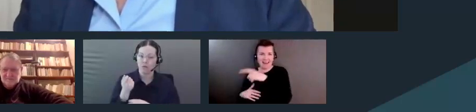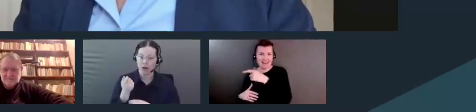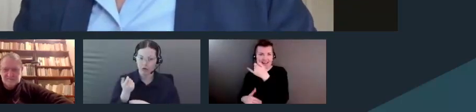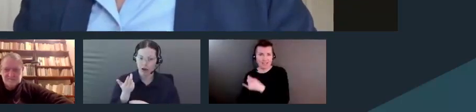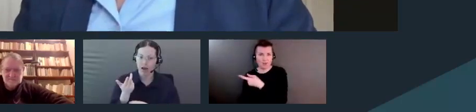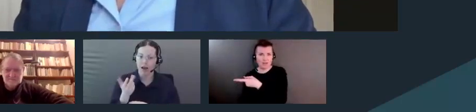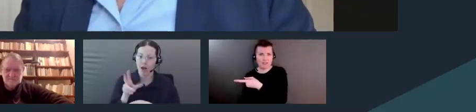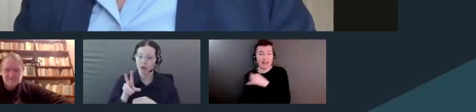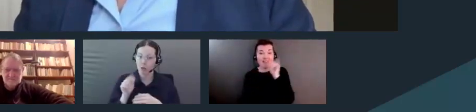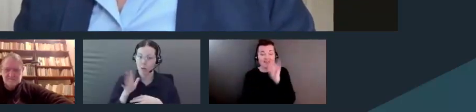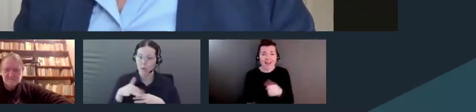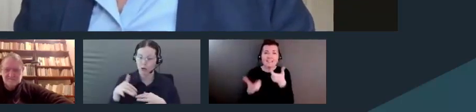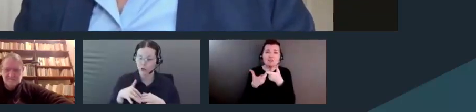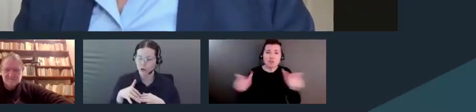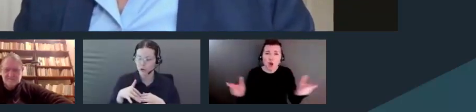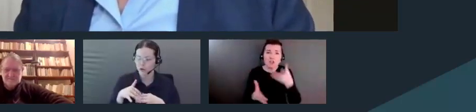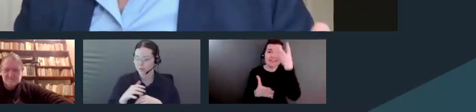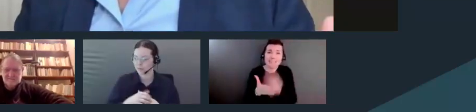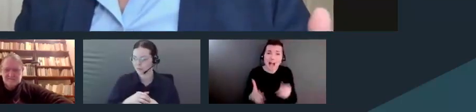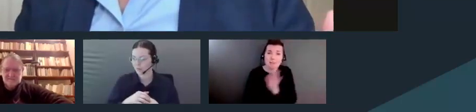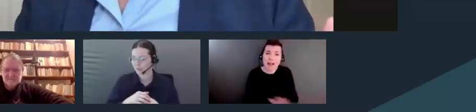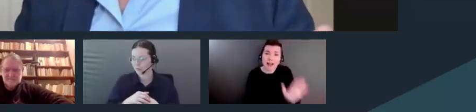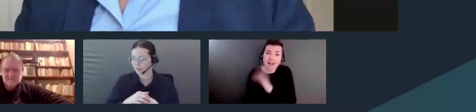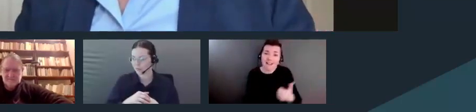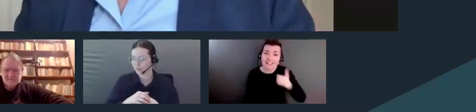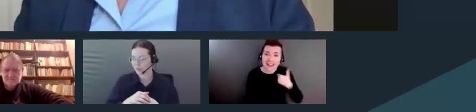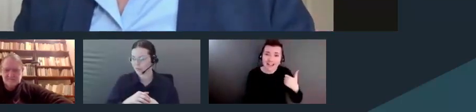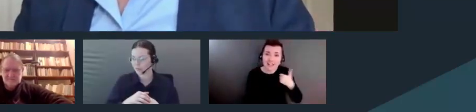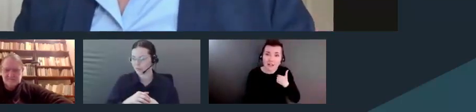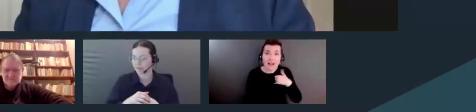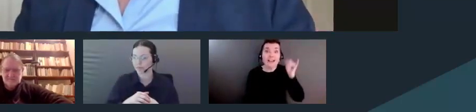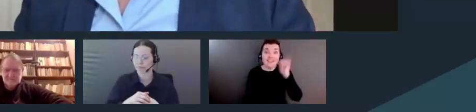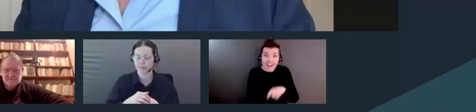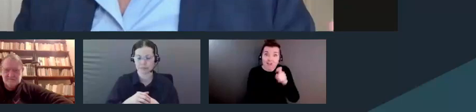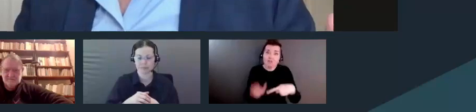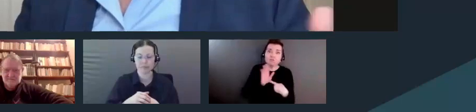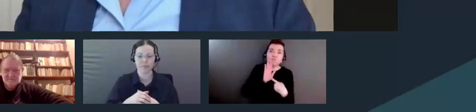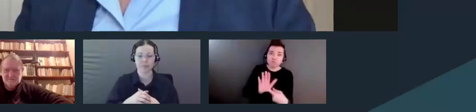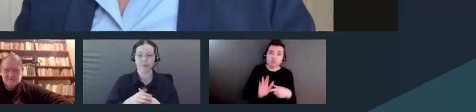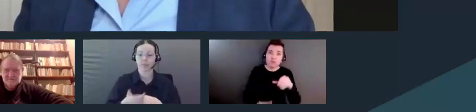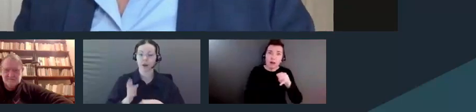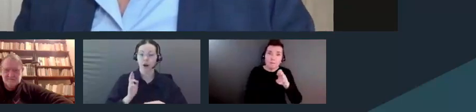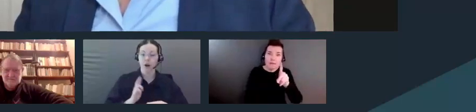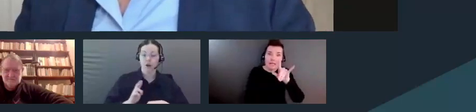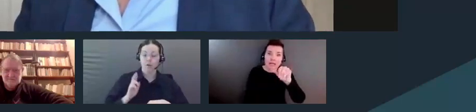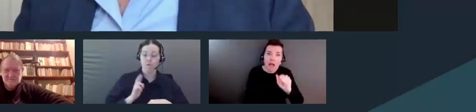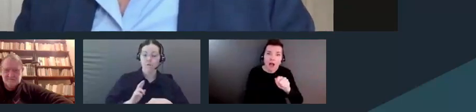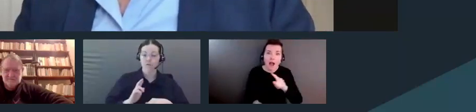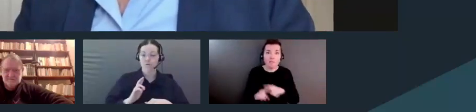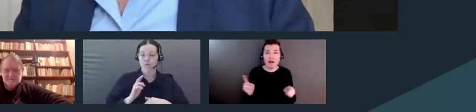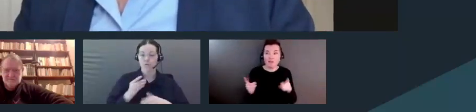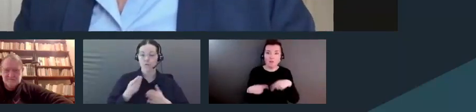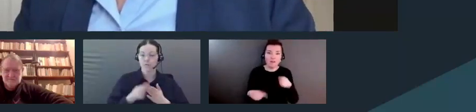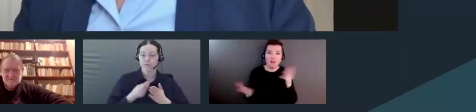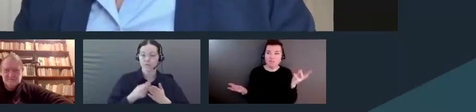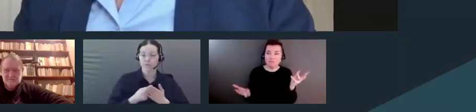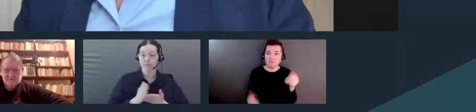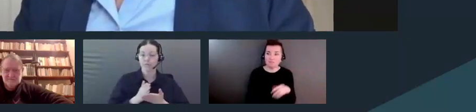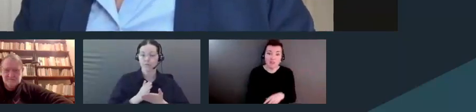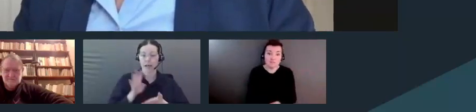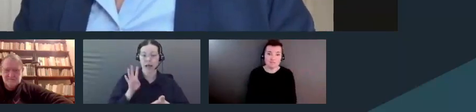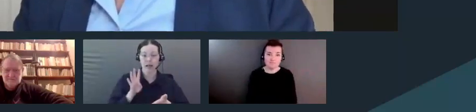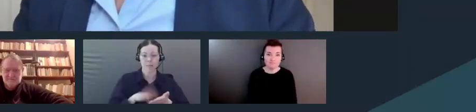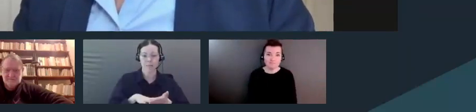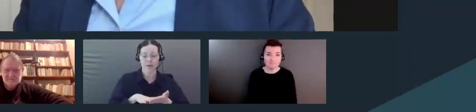country. You'd think that would be a front page story in every newspaper, but as far as I know, nobody blinks an eye about this.